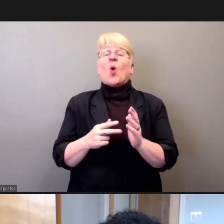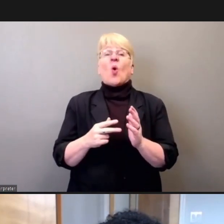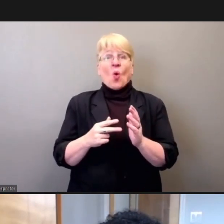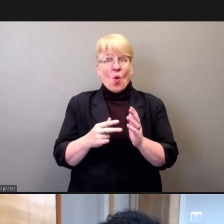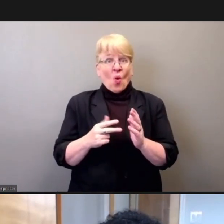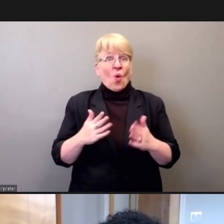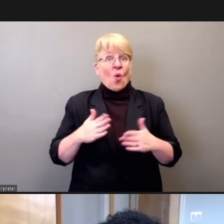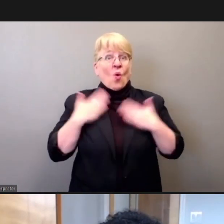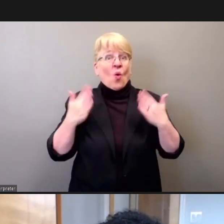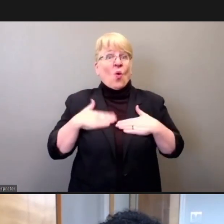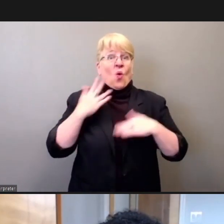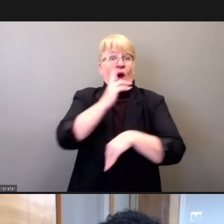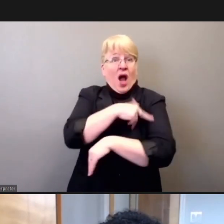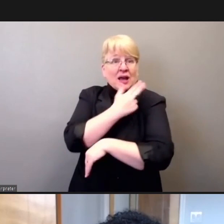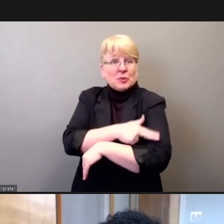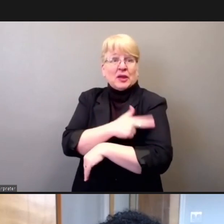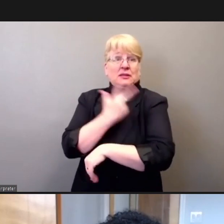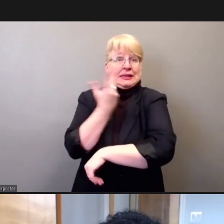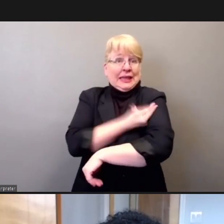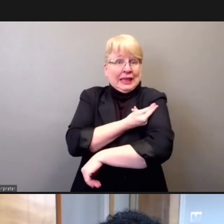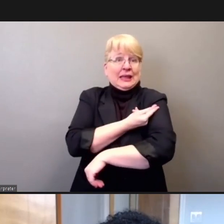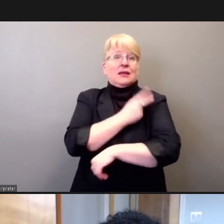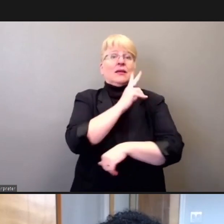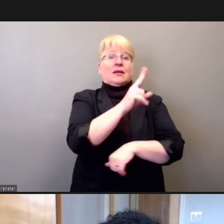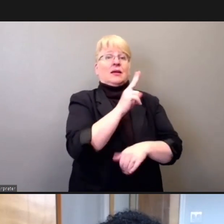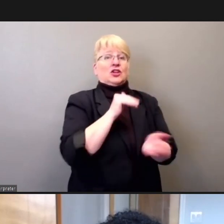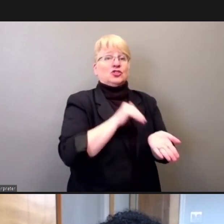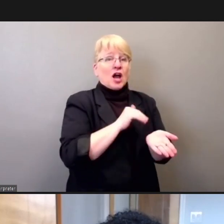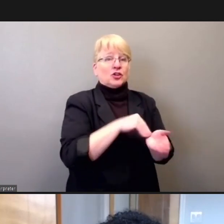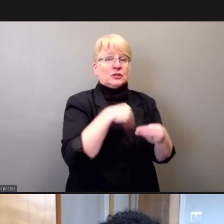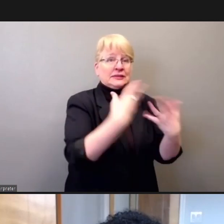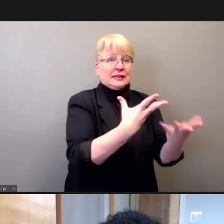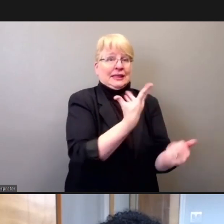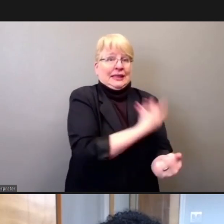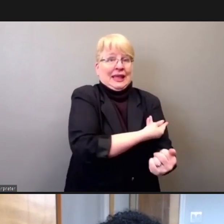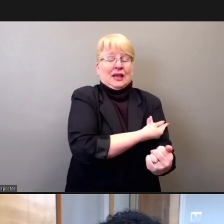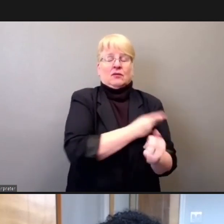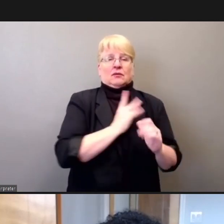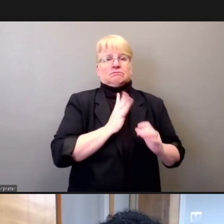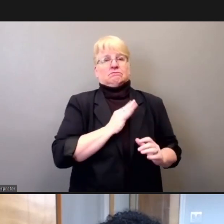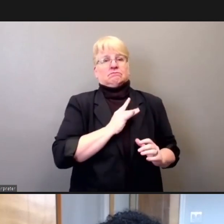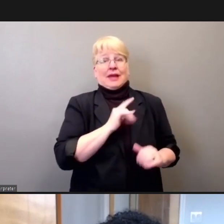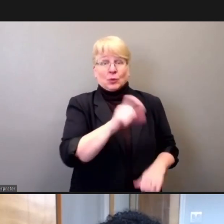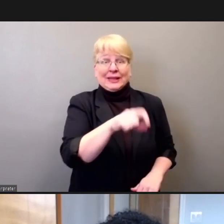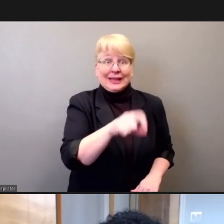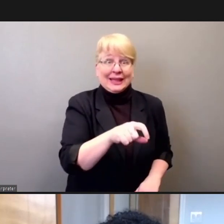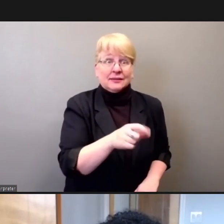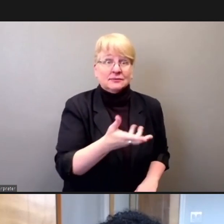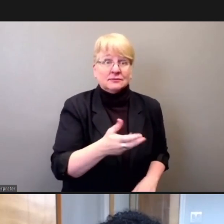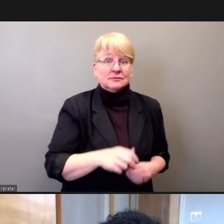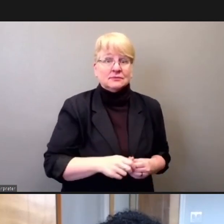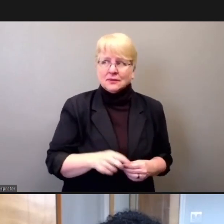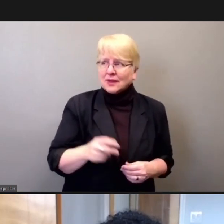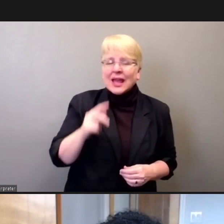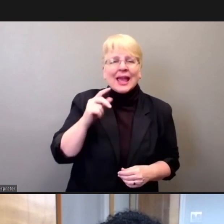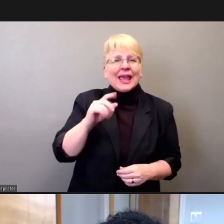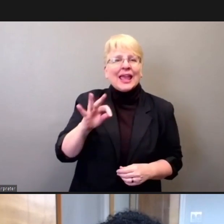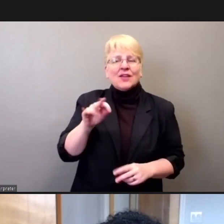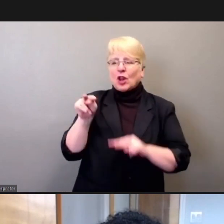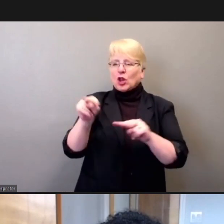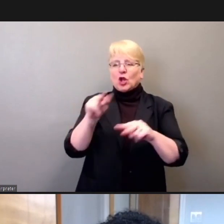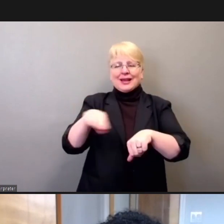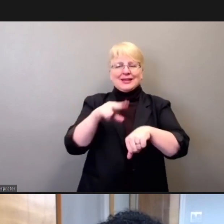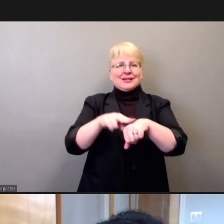they've been amazing at getting vaccine out. I'm sure you have seen any number of national reports,